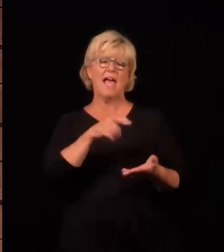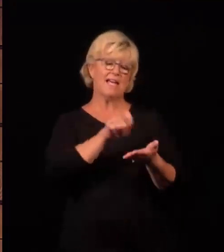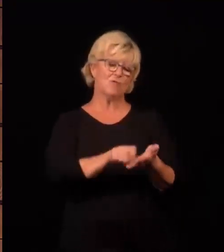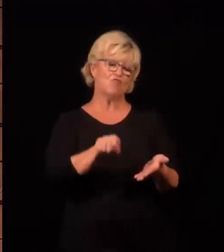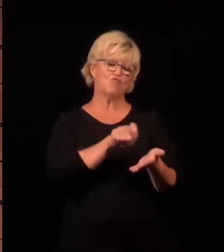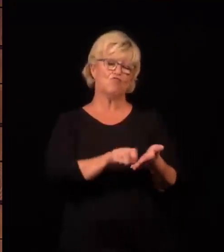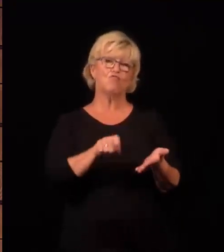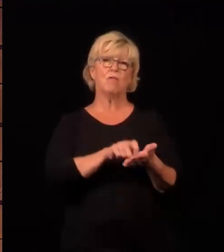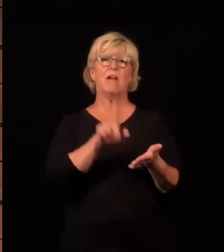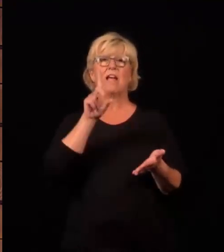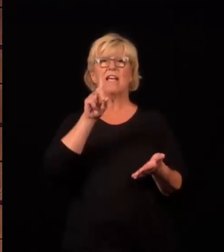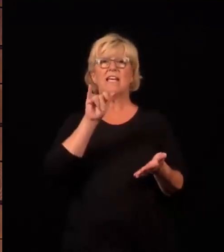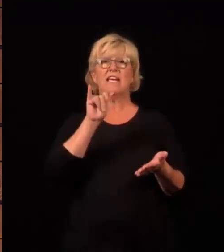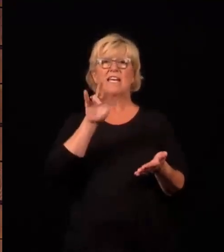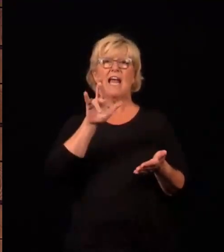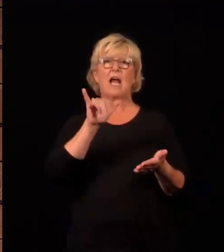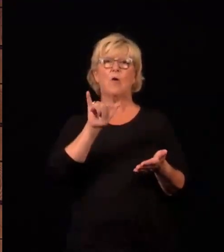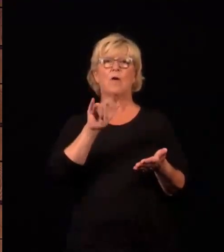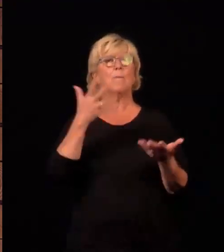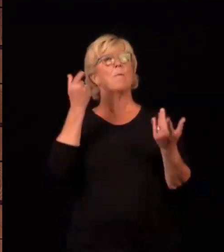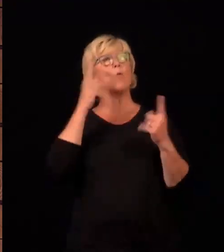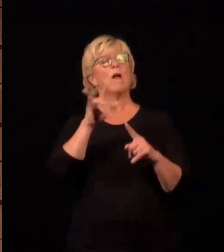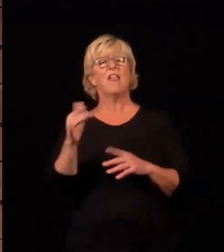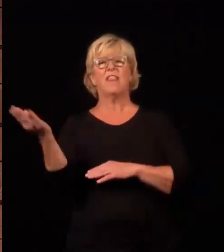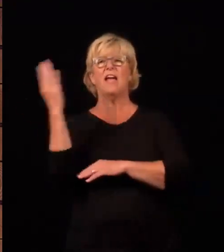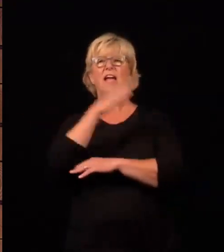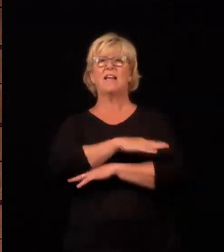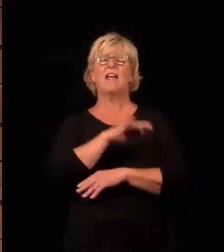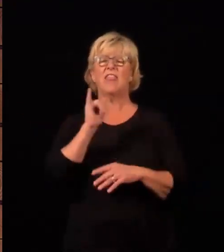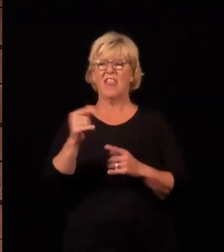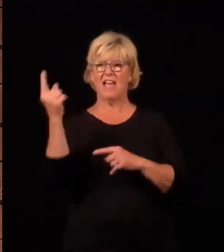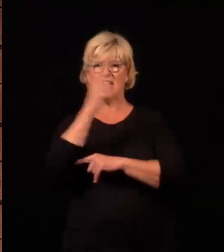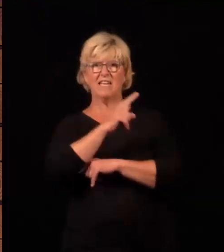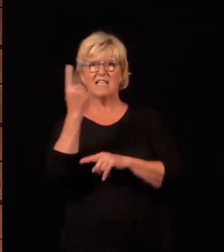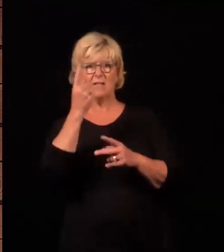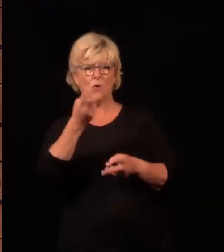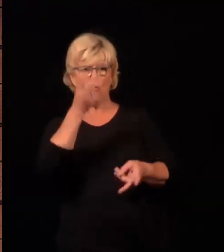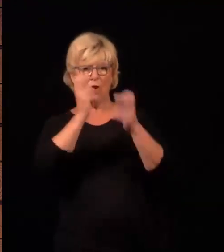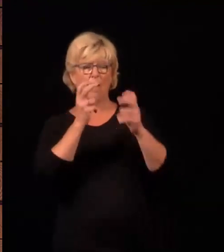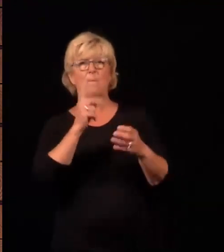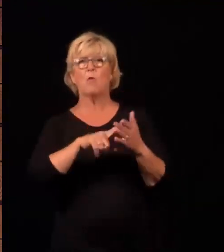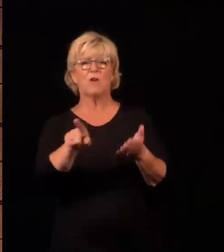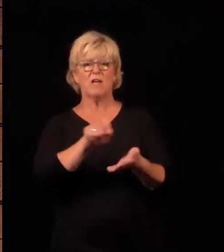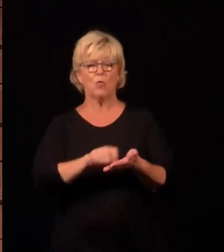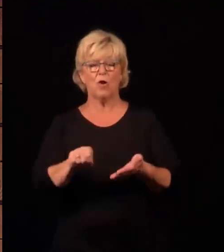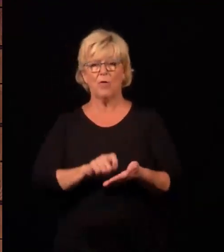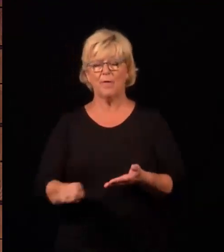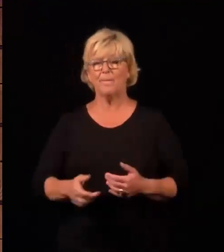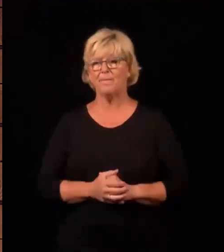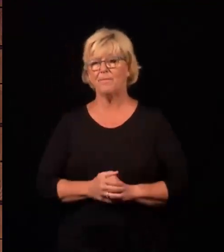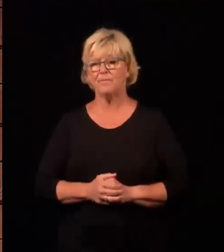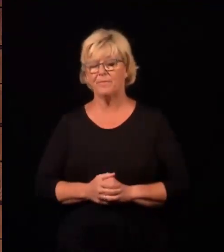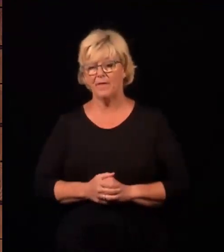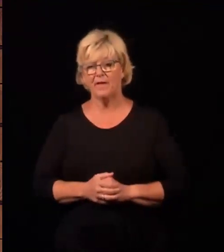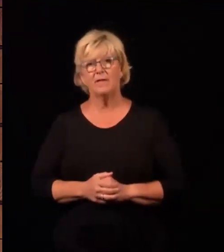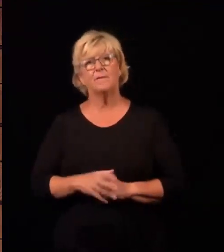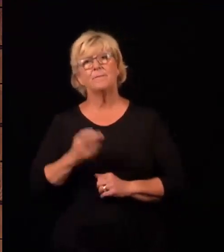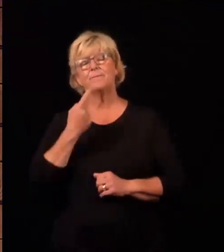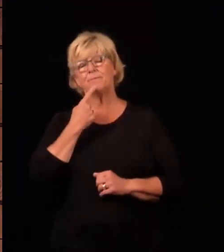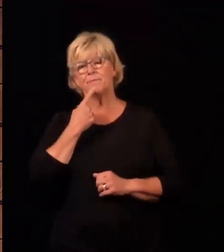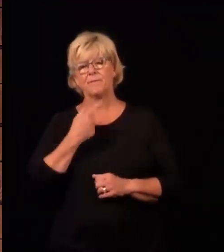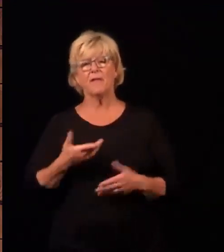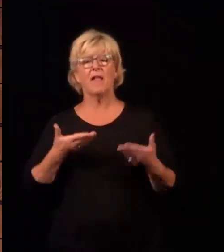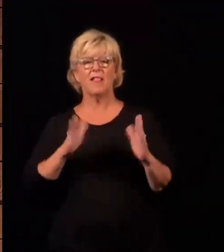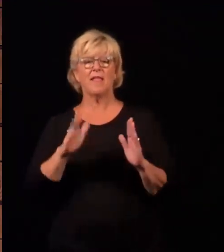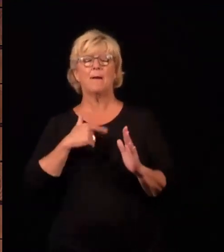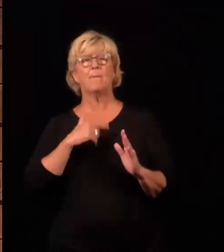he wrote down his thoughts about the day. And the day that he was robbed, this is what he wrote. He said,